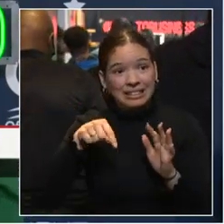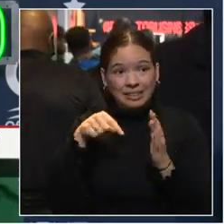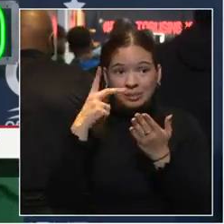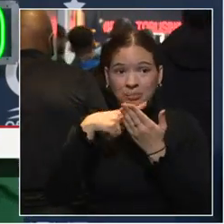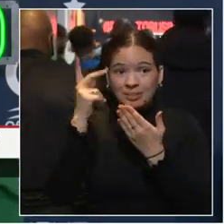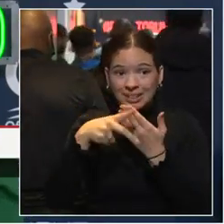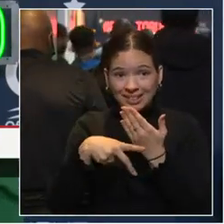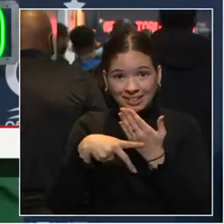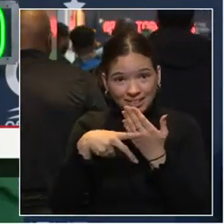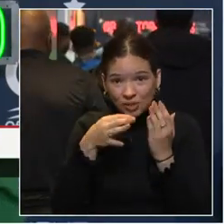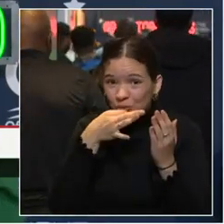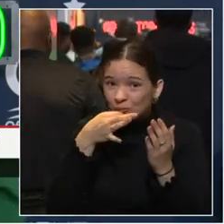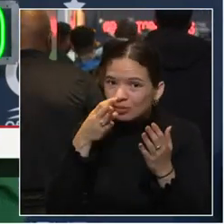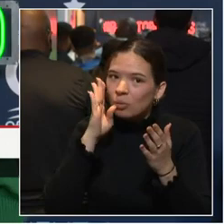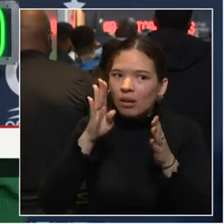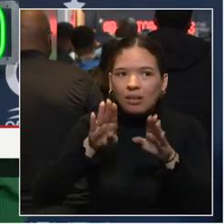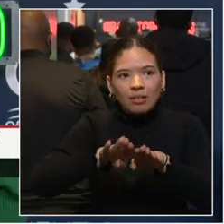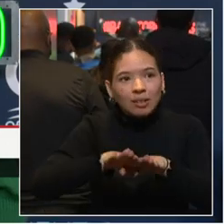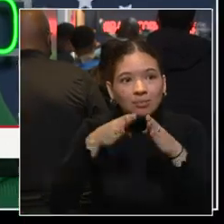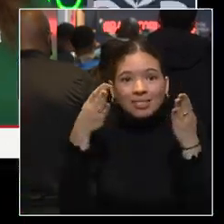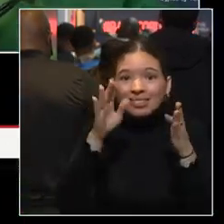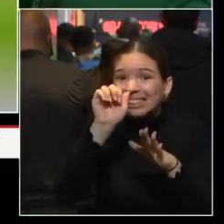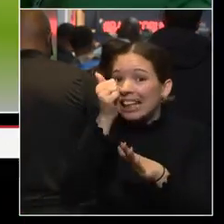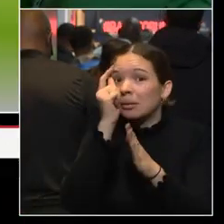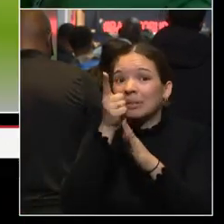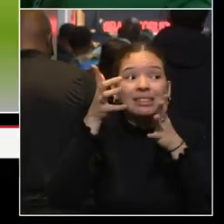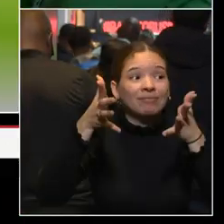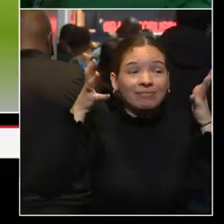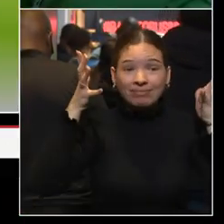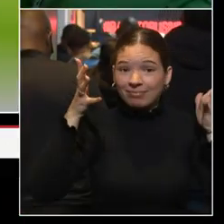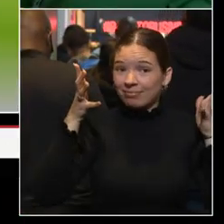is going to open.